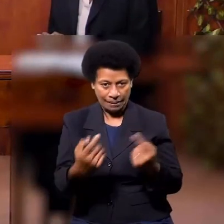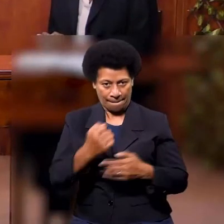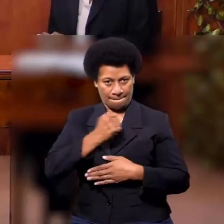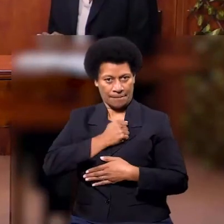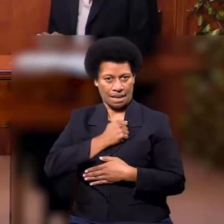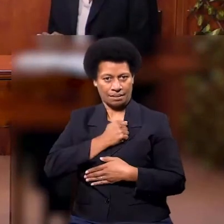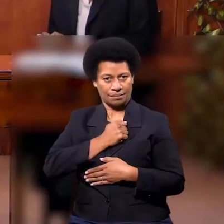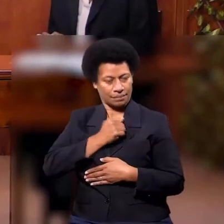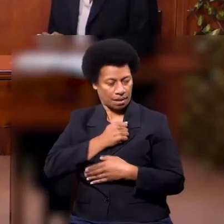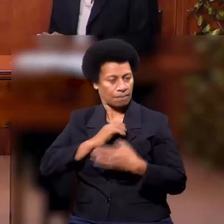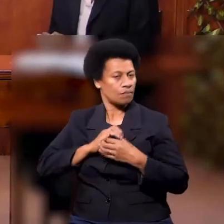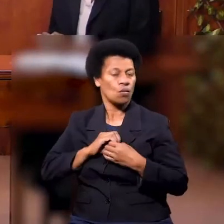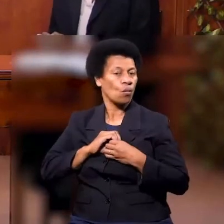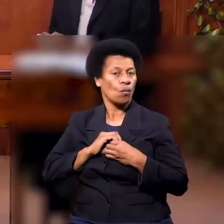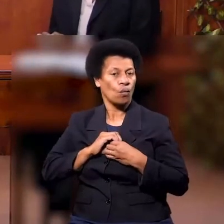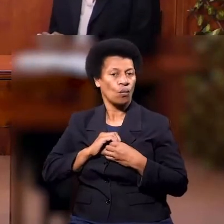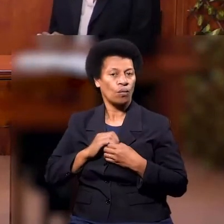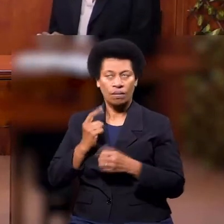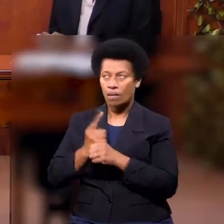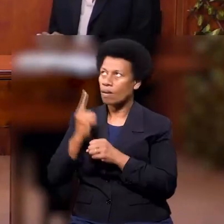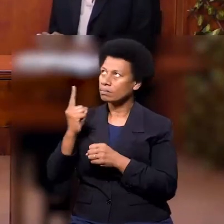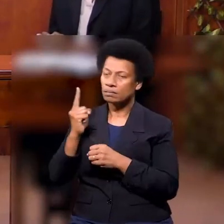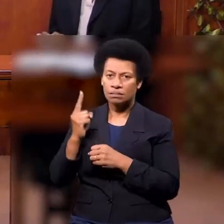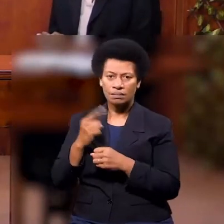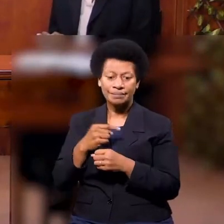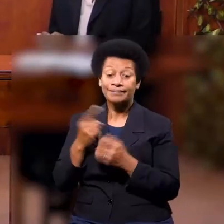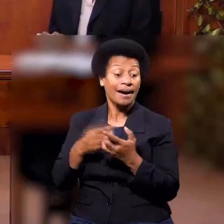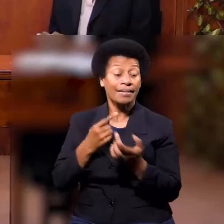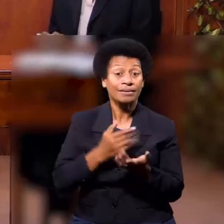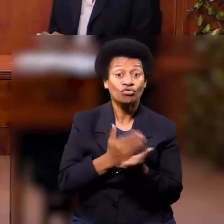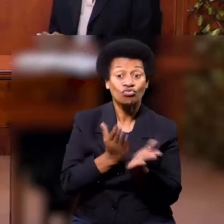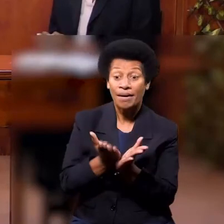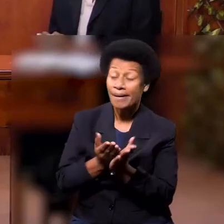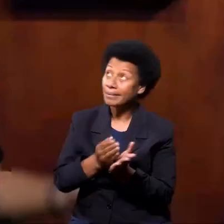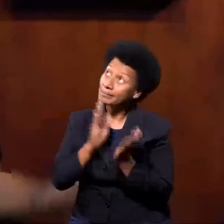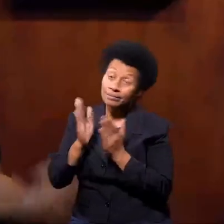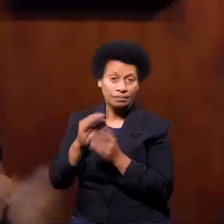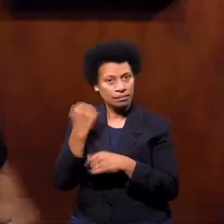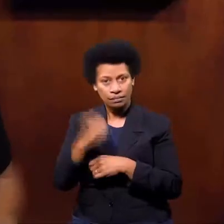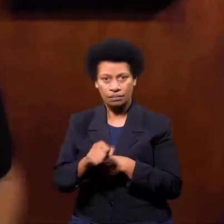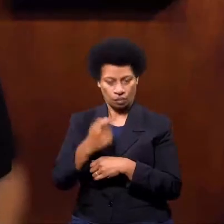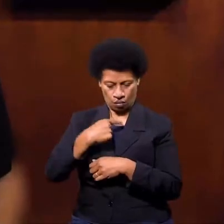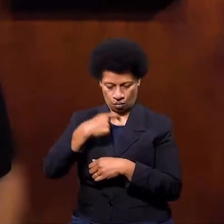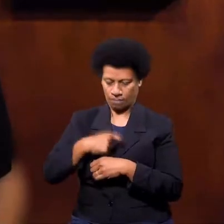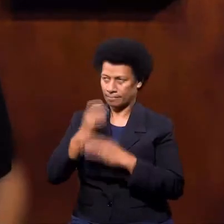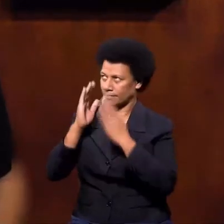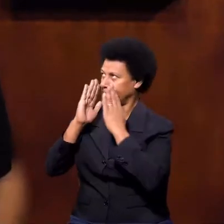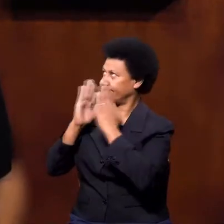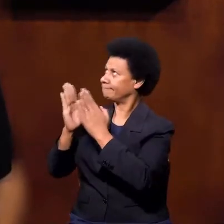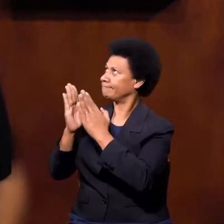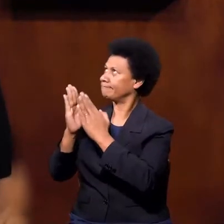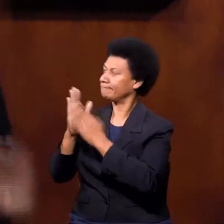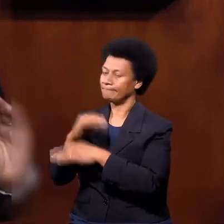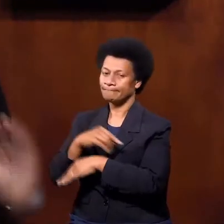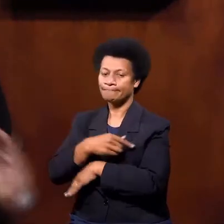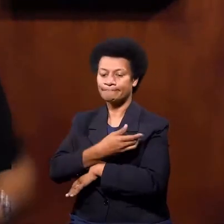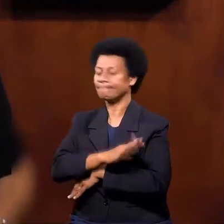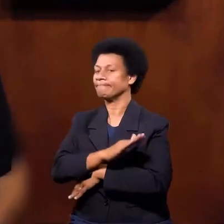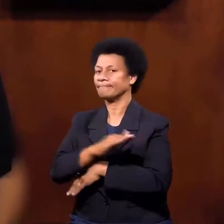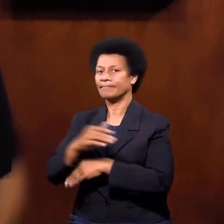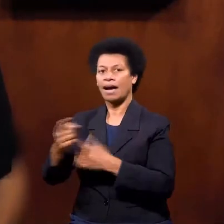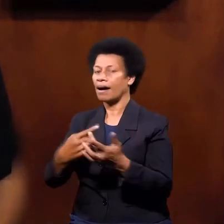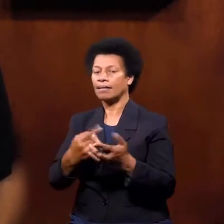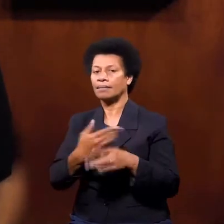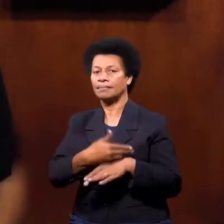the God is mine. When He speaks, it's really to me. His attention is not shared. And I think it is effective when they use that